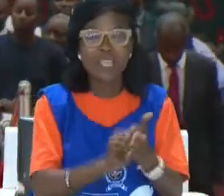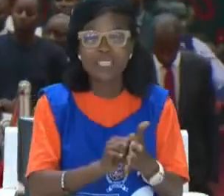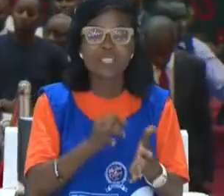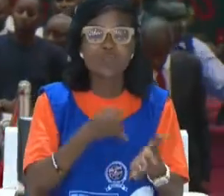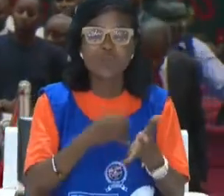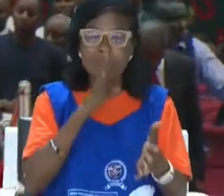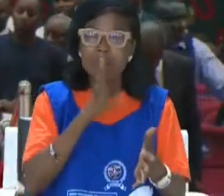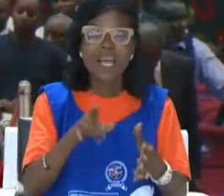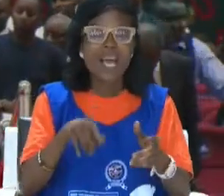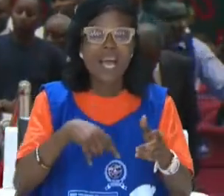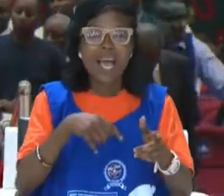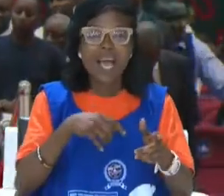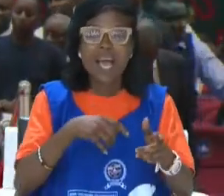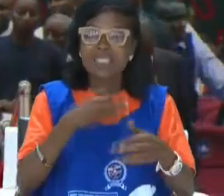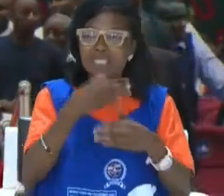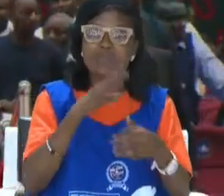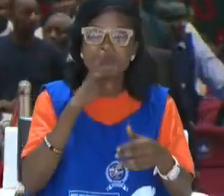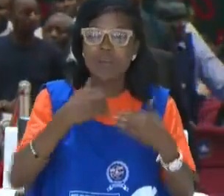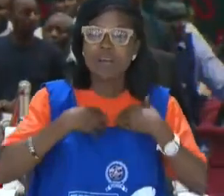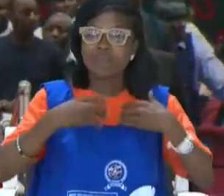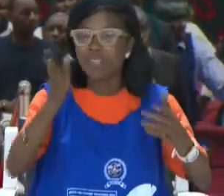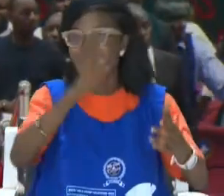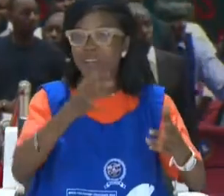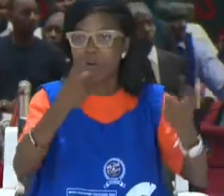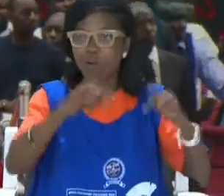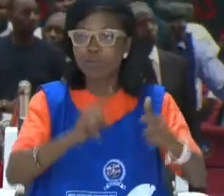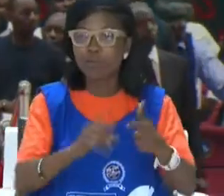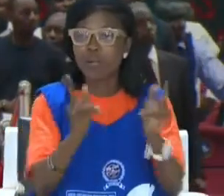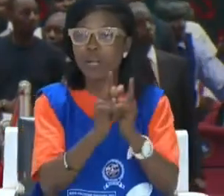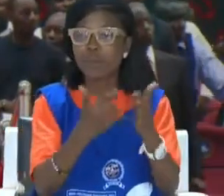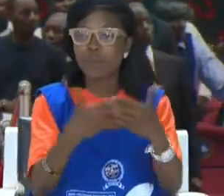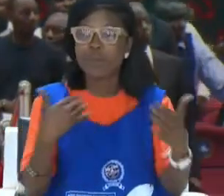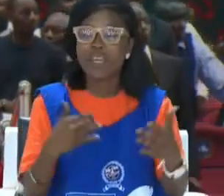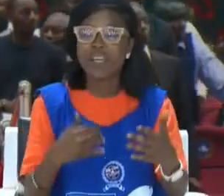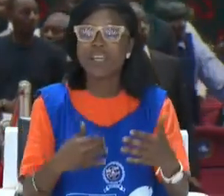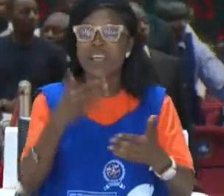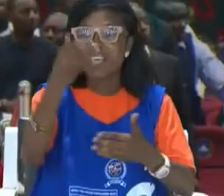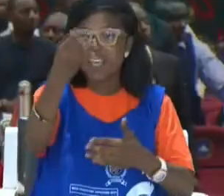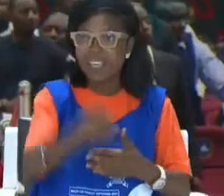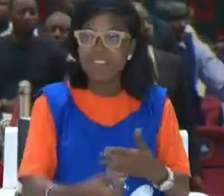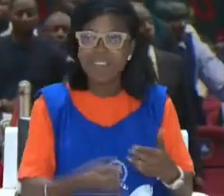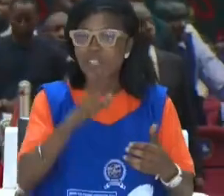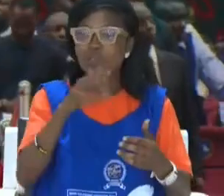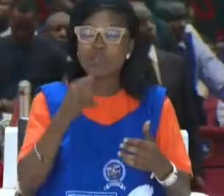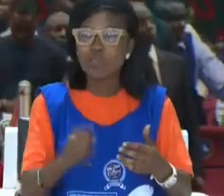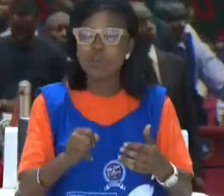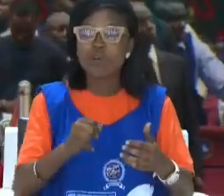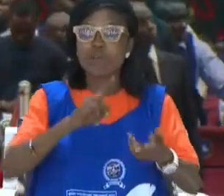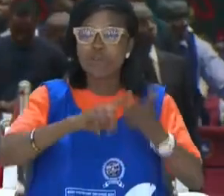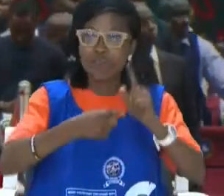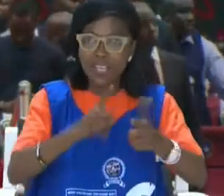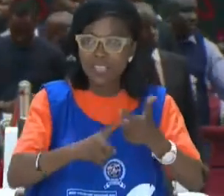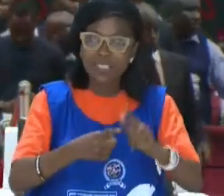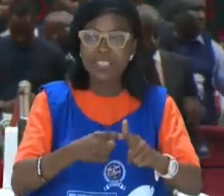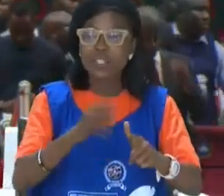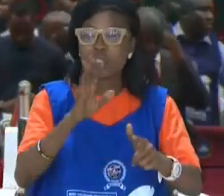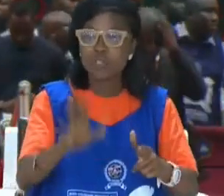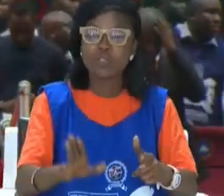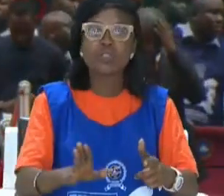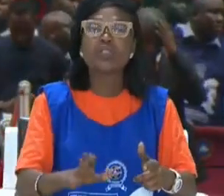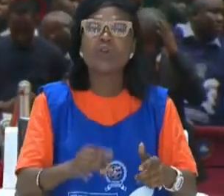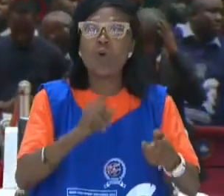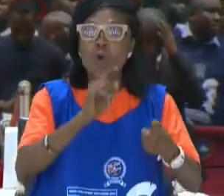So invite your friends, invite your co-workers, advertise it